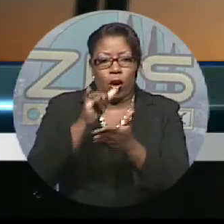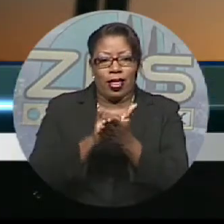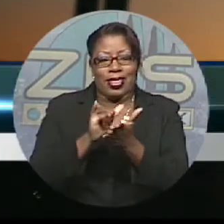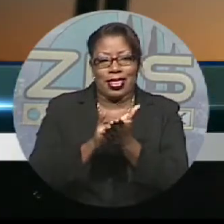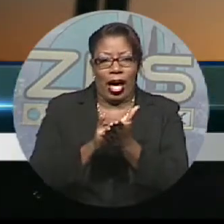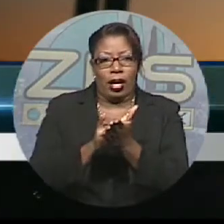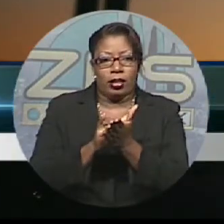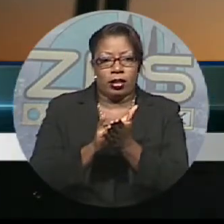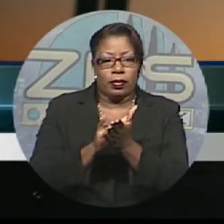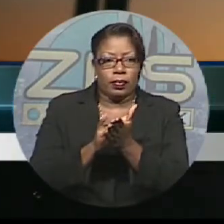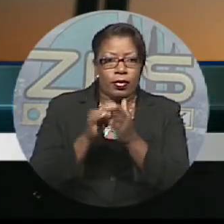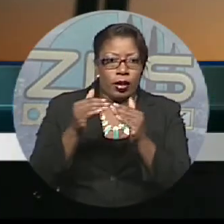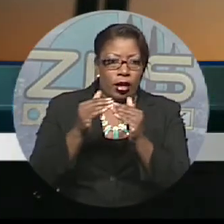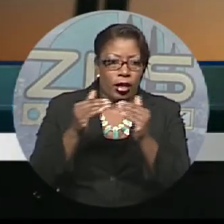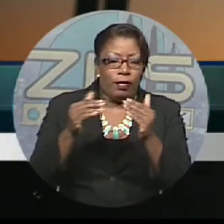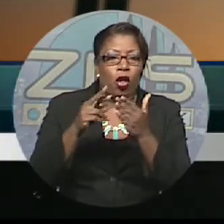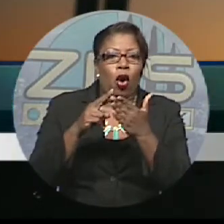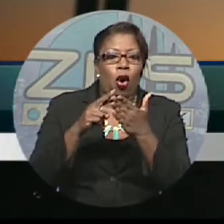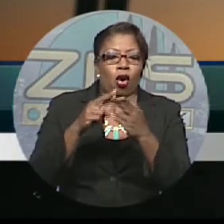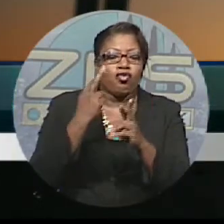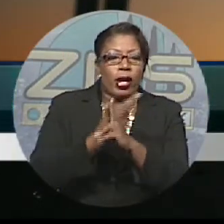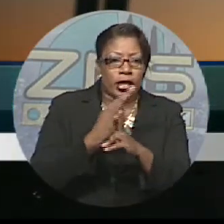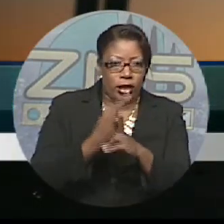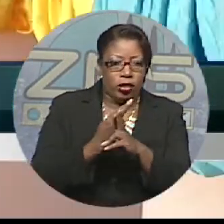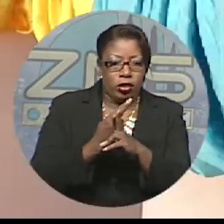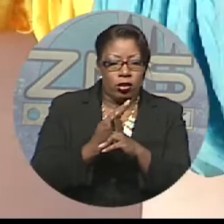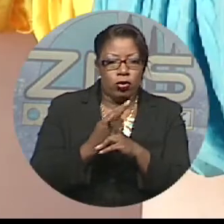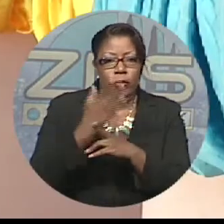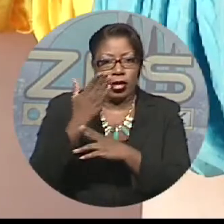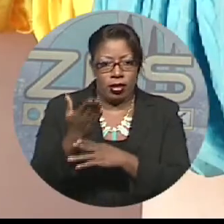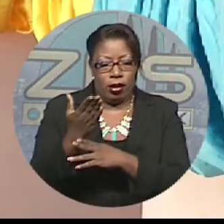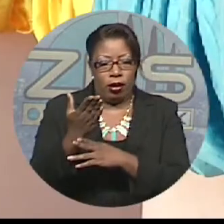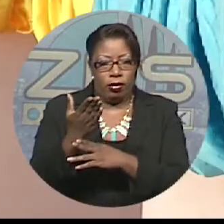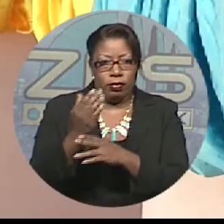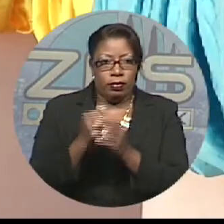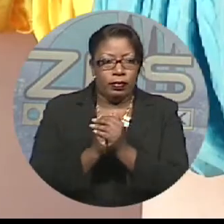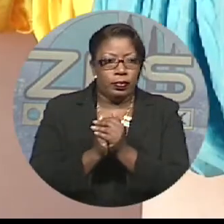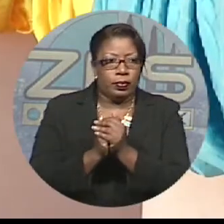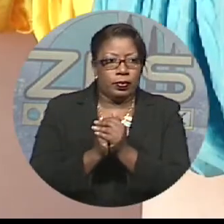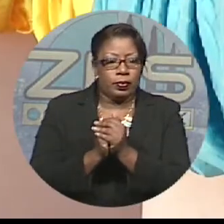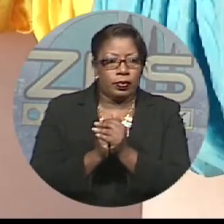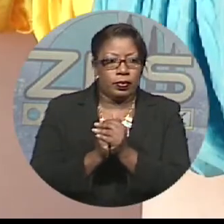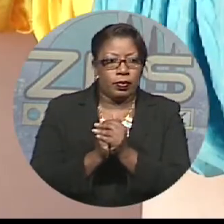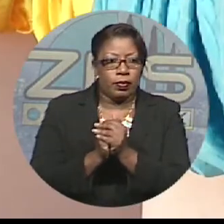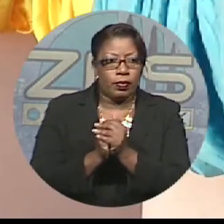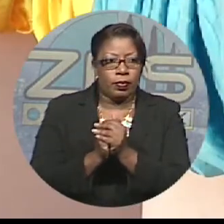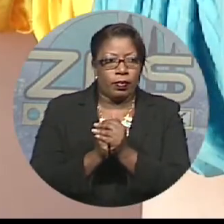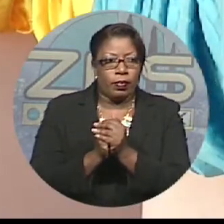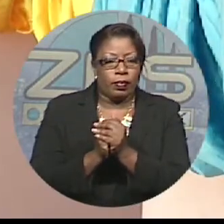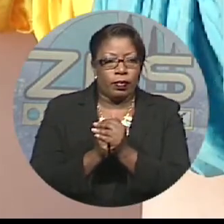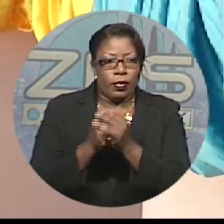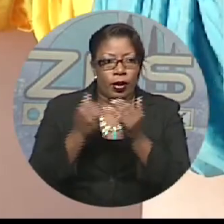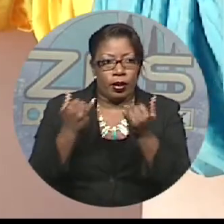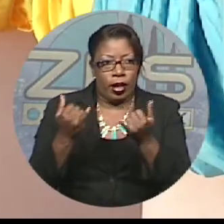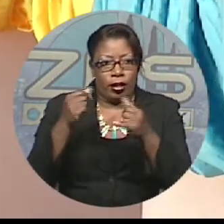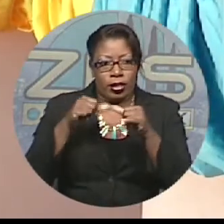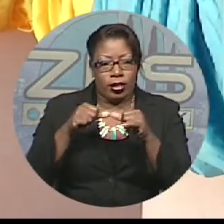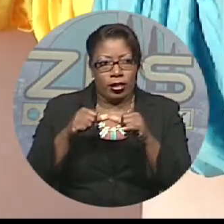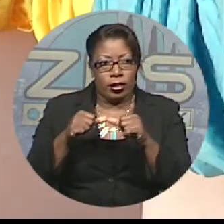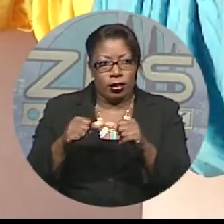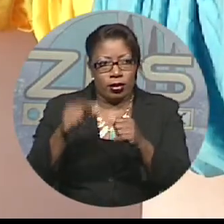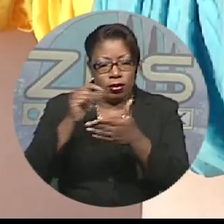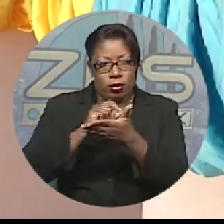level of capacity is in place to deal with this new industry. The Commonwealth Secretariat has been engaged. They've been helping us with